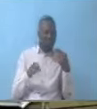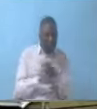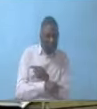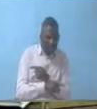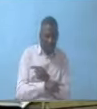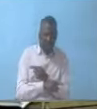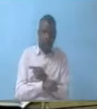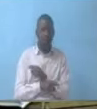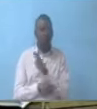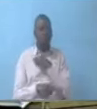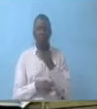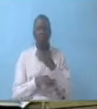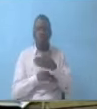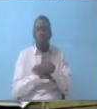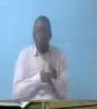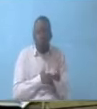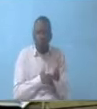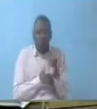Not to open a door.